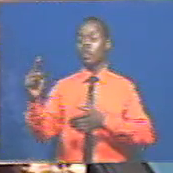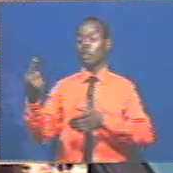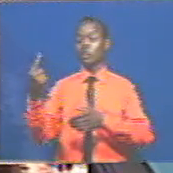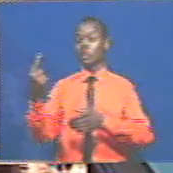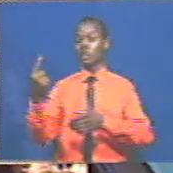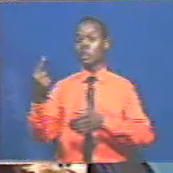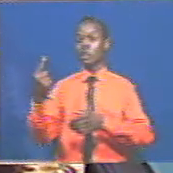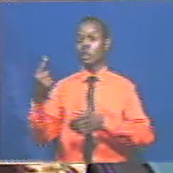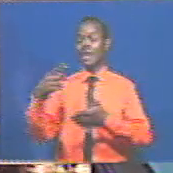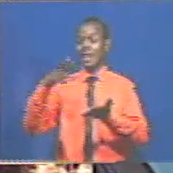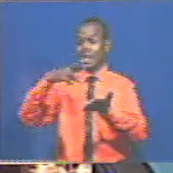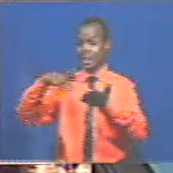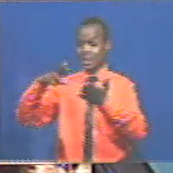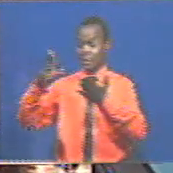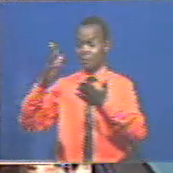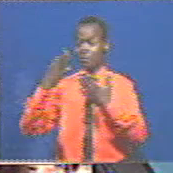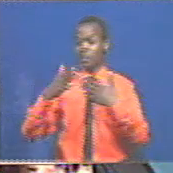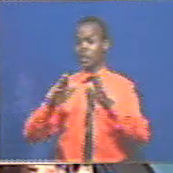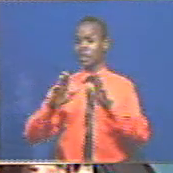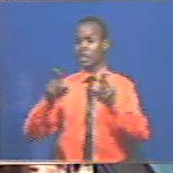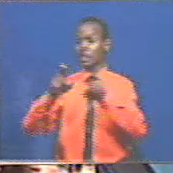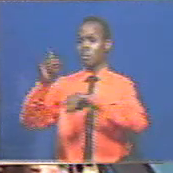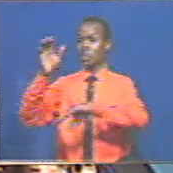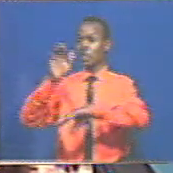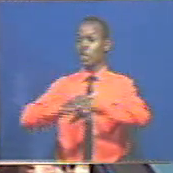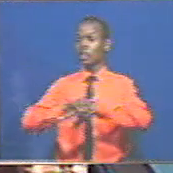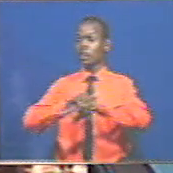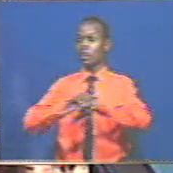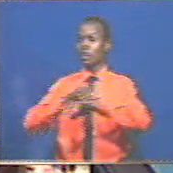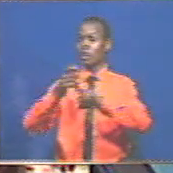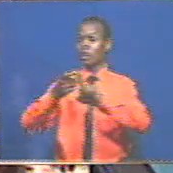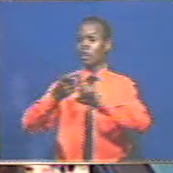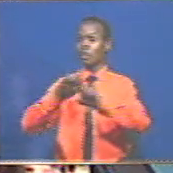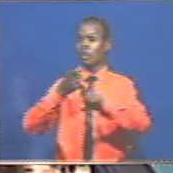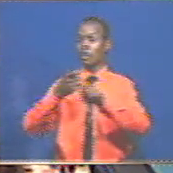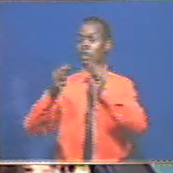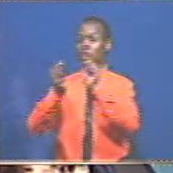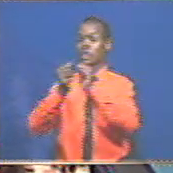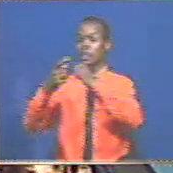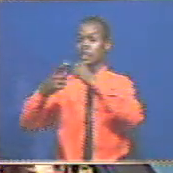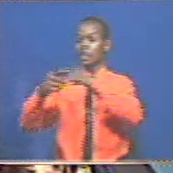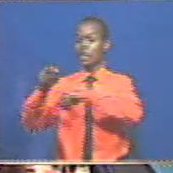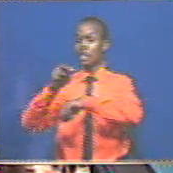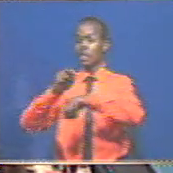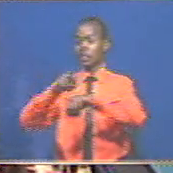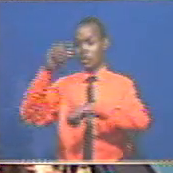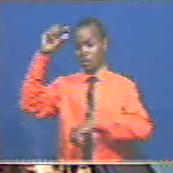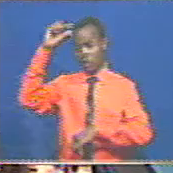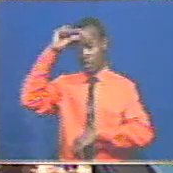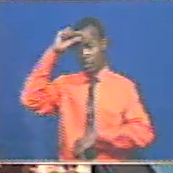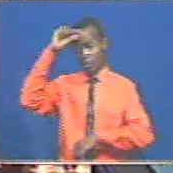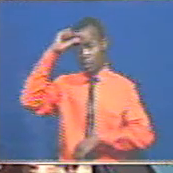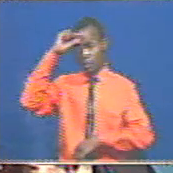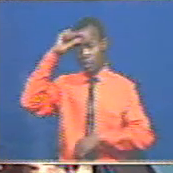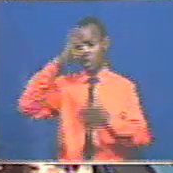registered and we are getting around from 116 national government Israeli registered